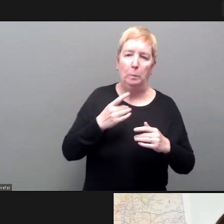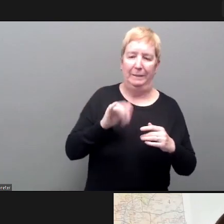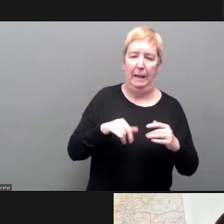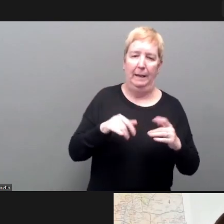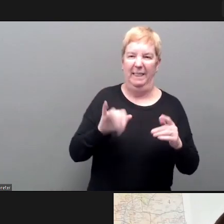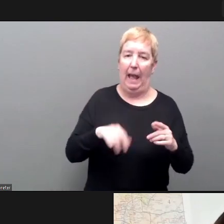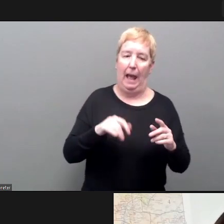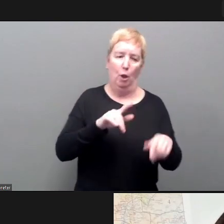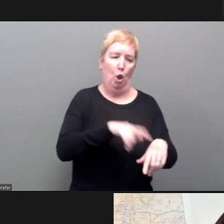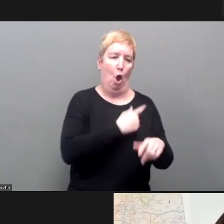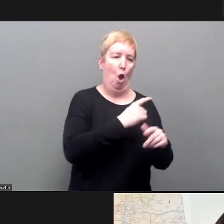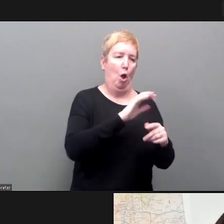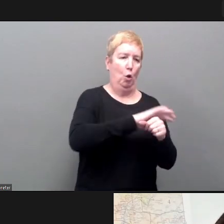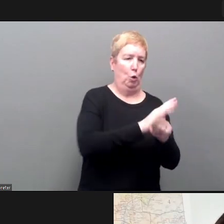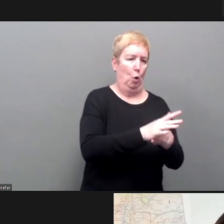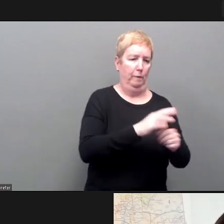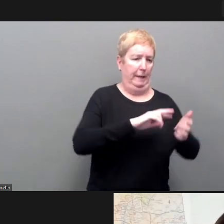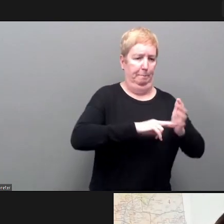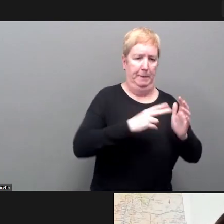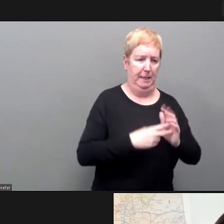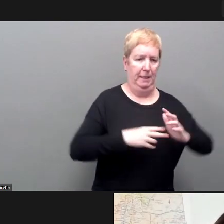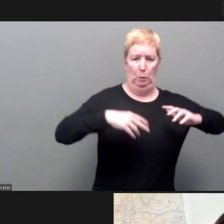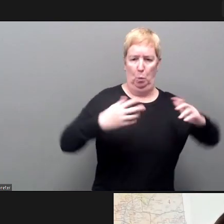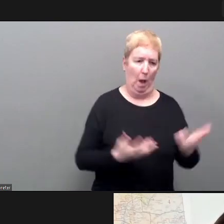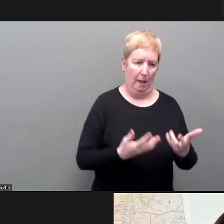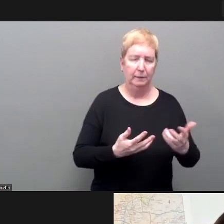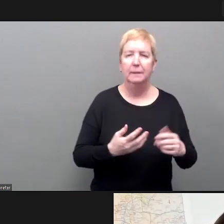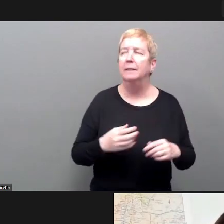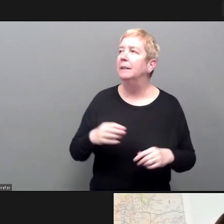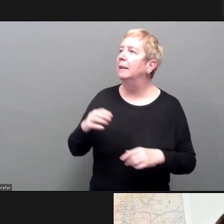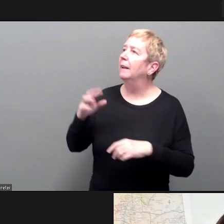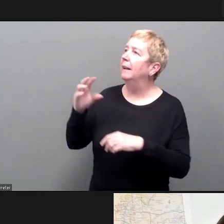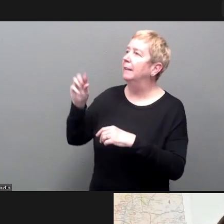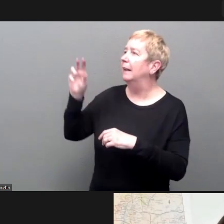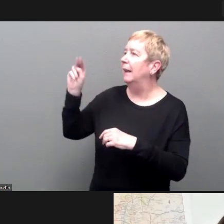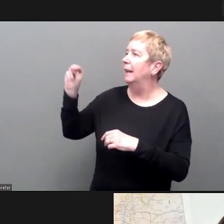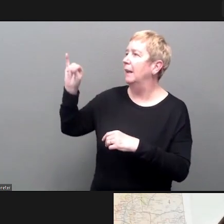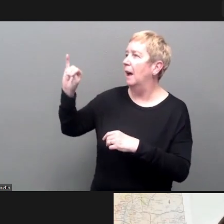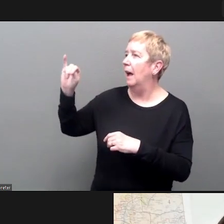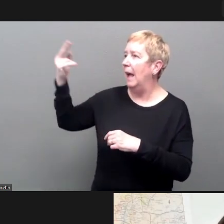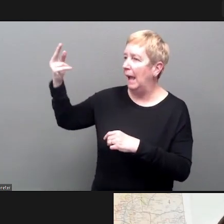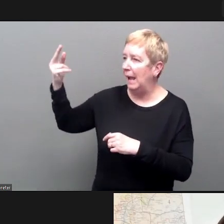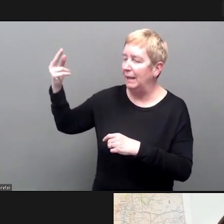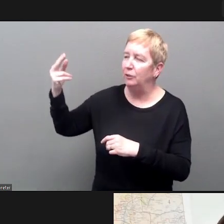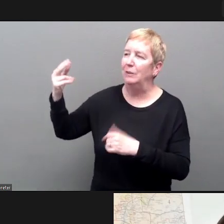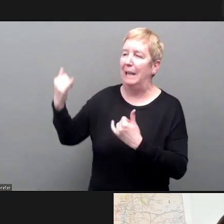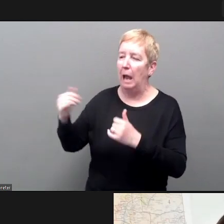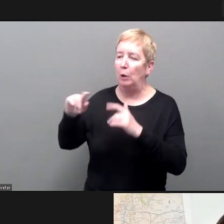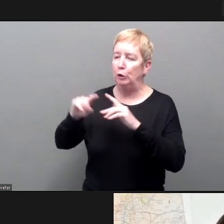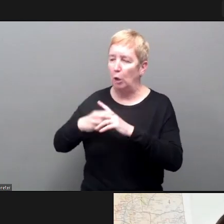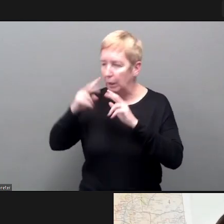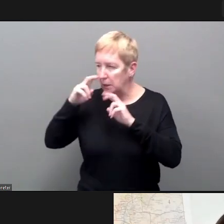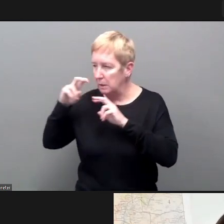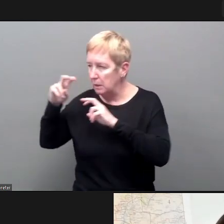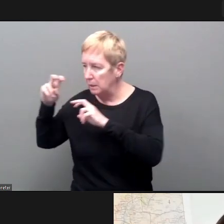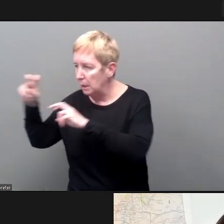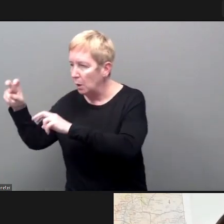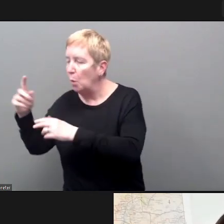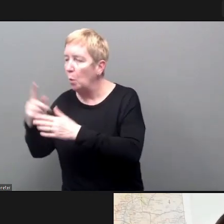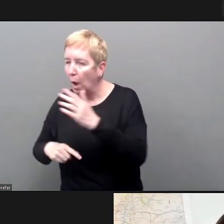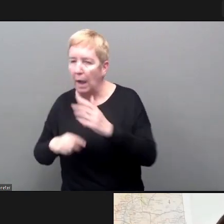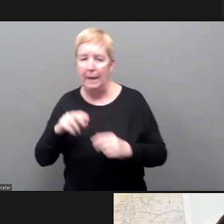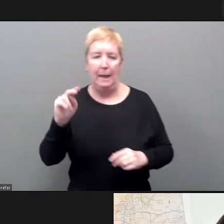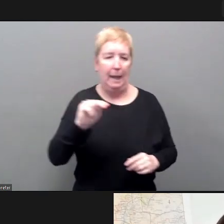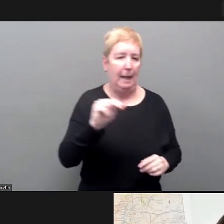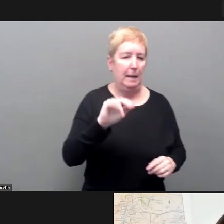that we don't know, but National Institutes of Health and other bodies are starting to do some research. So I thought I'd revisit to